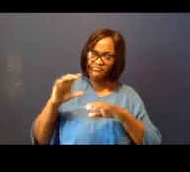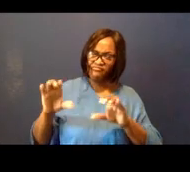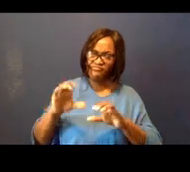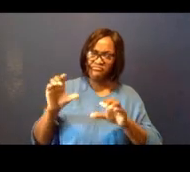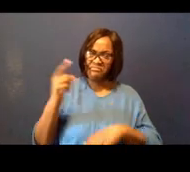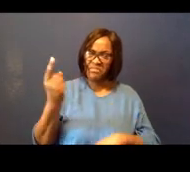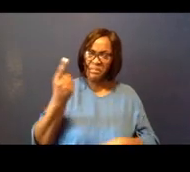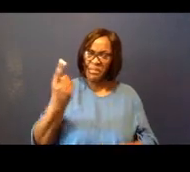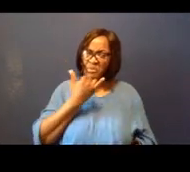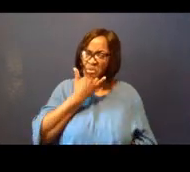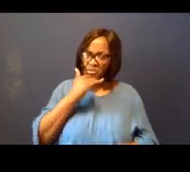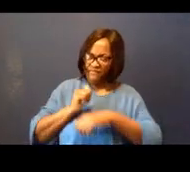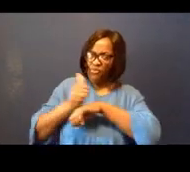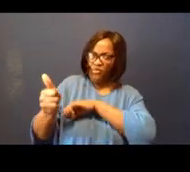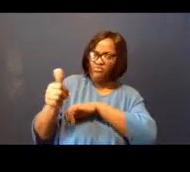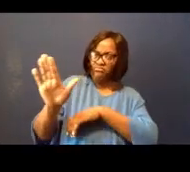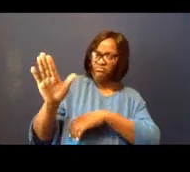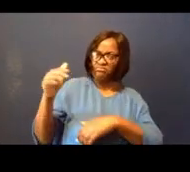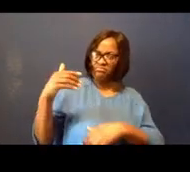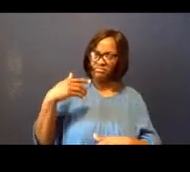society had